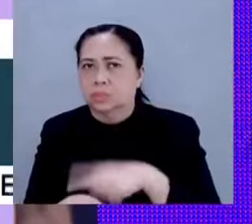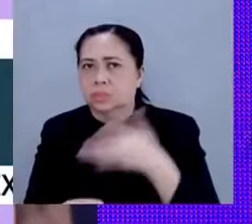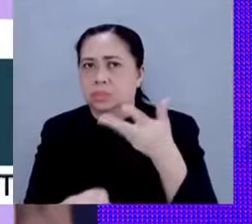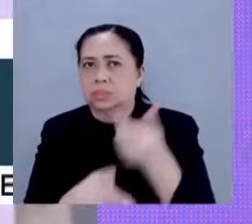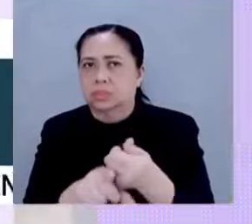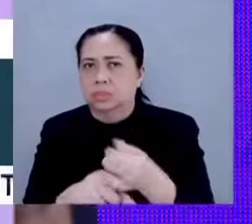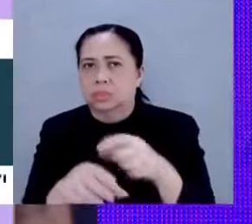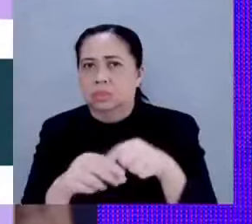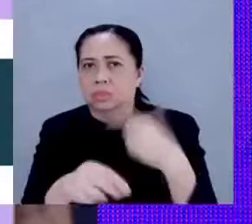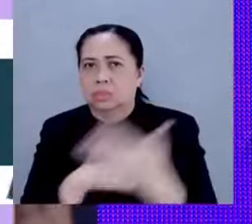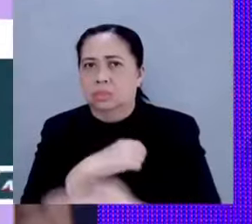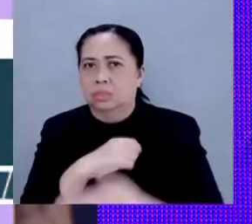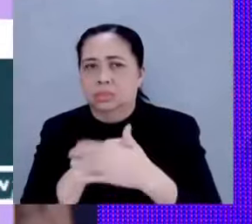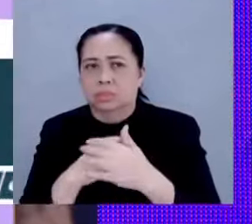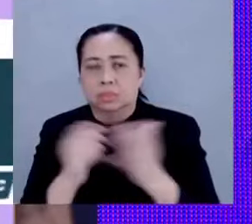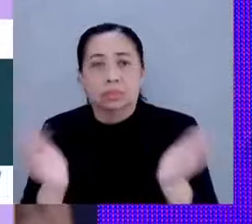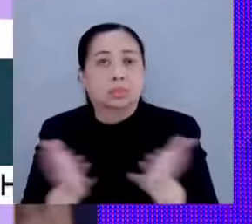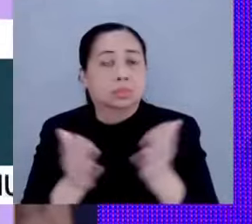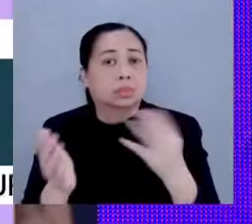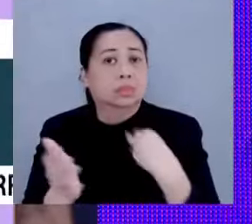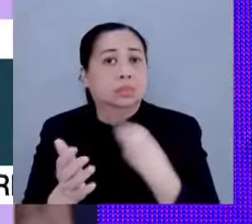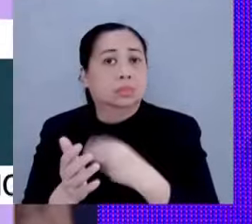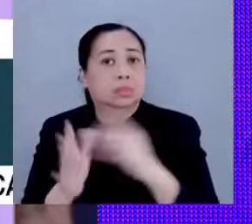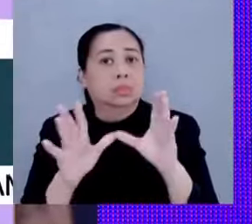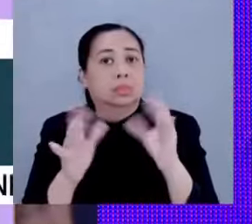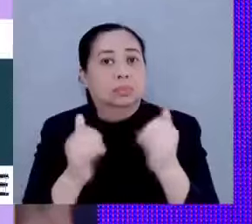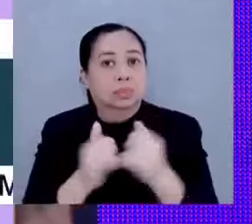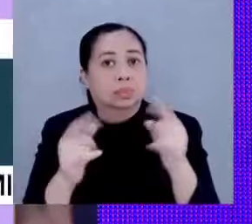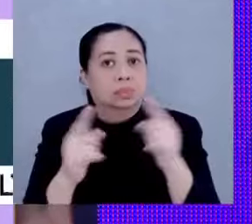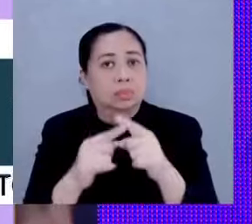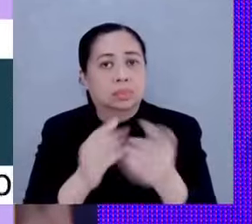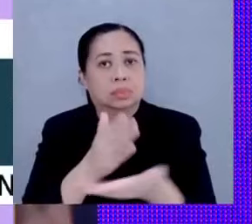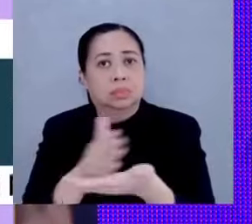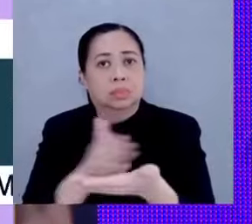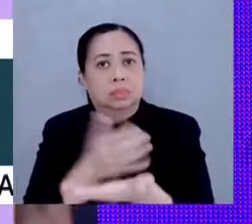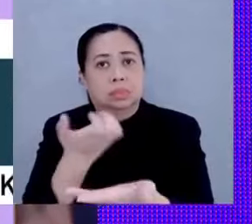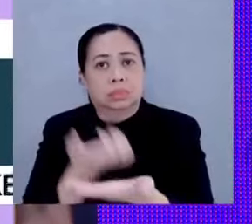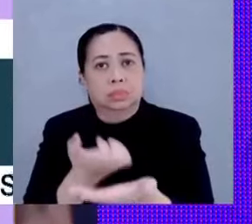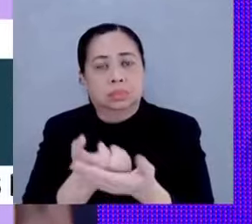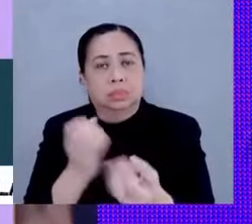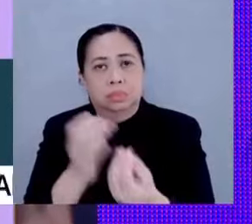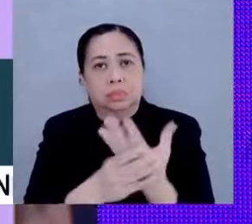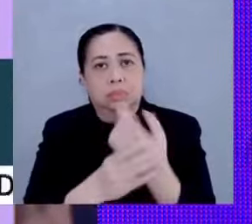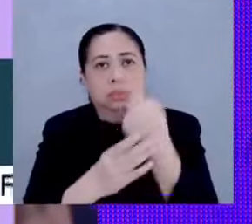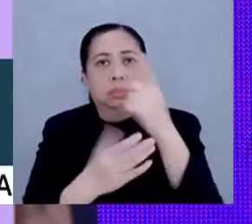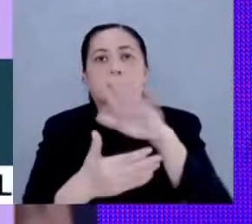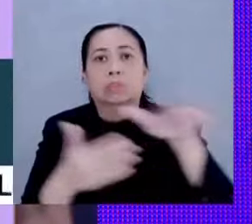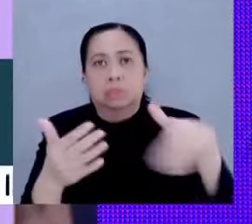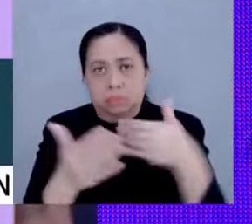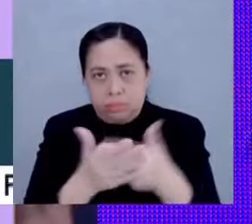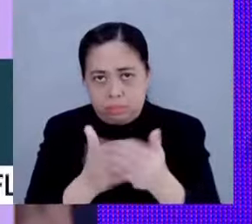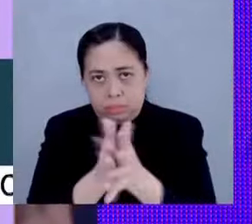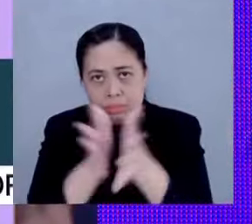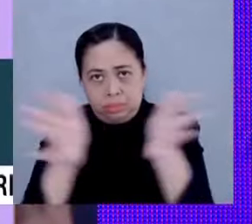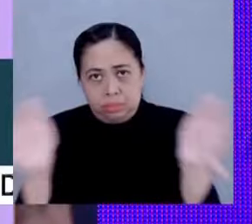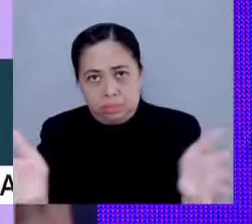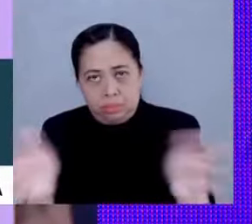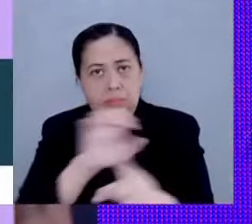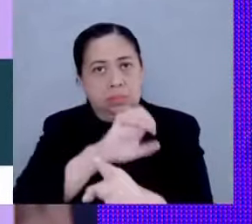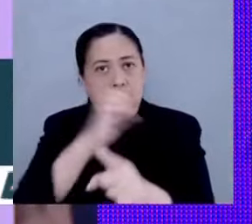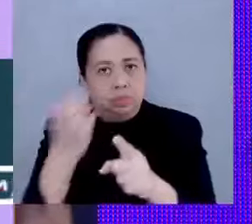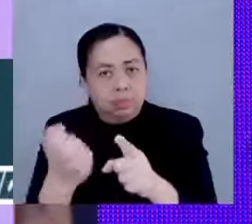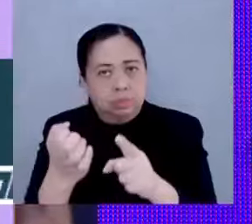our country. Encourage our member companies toward shared economic prosperity for all, environment and climate